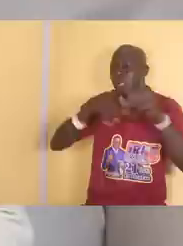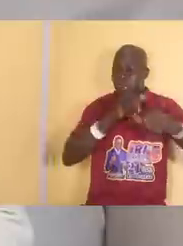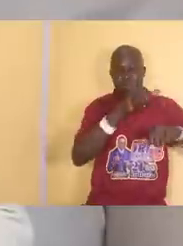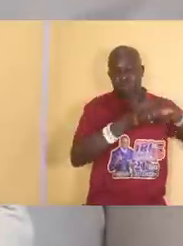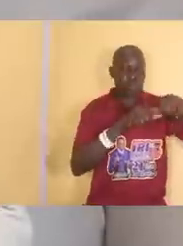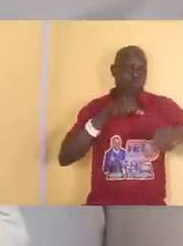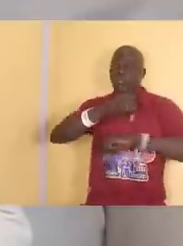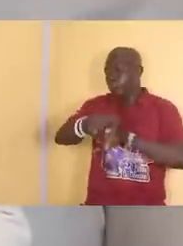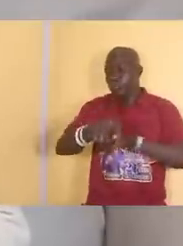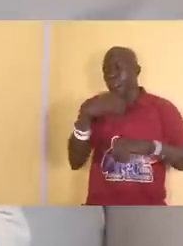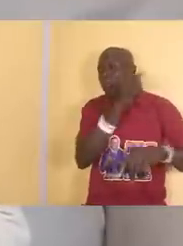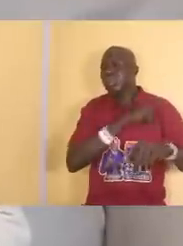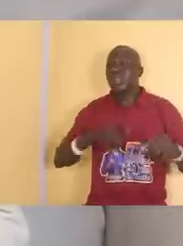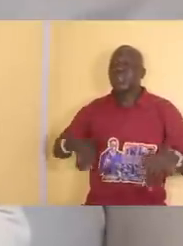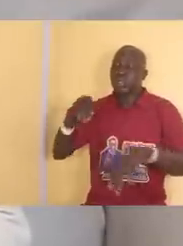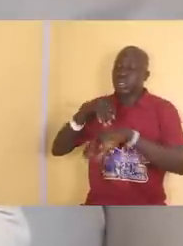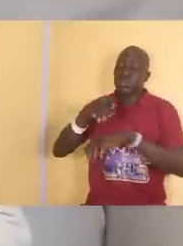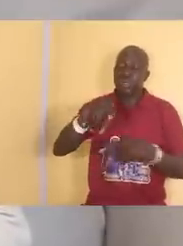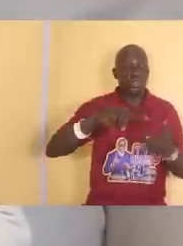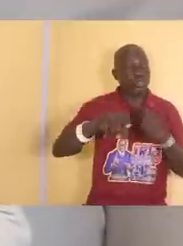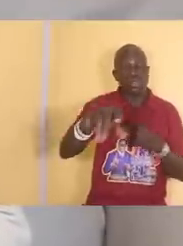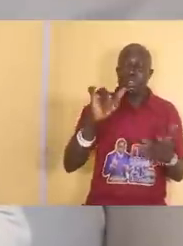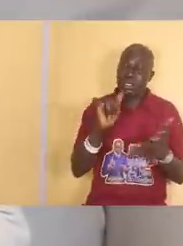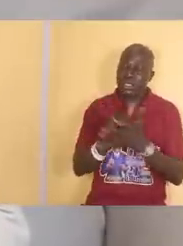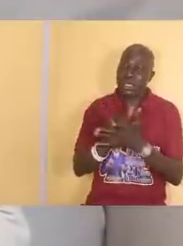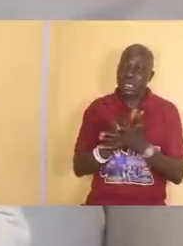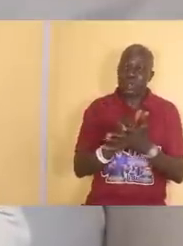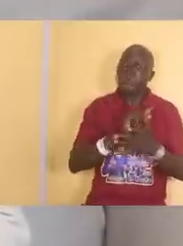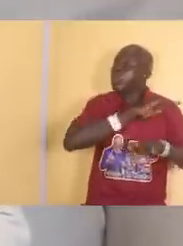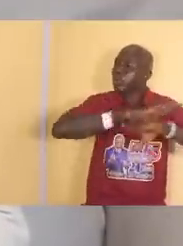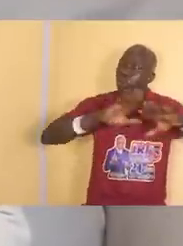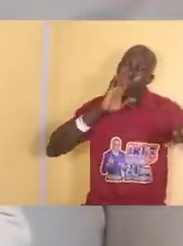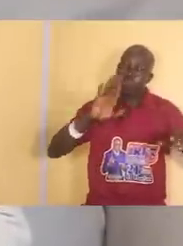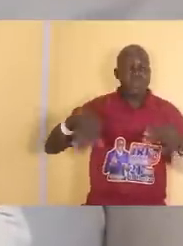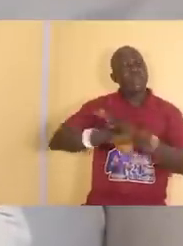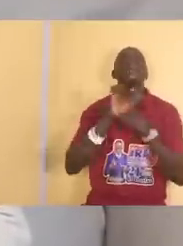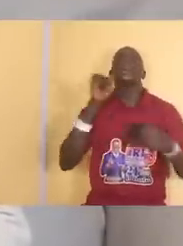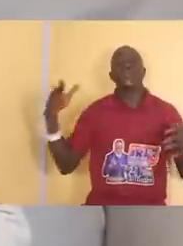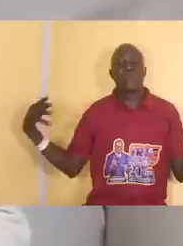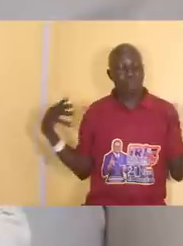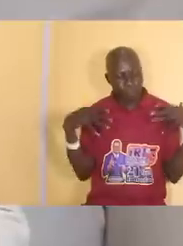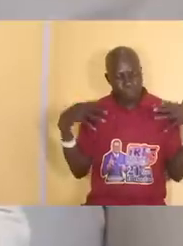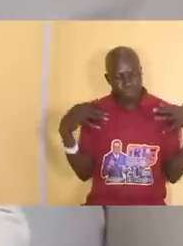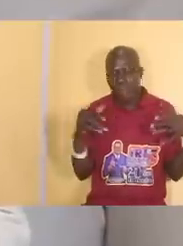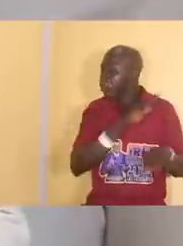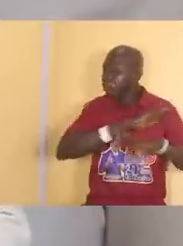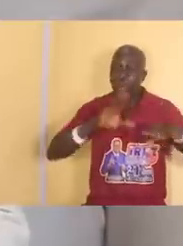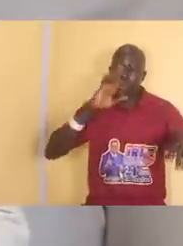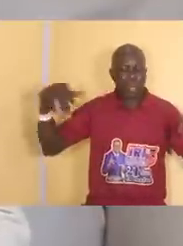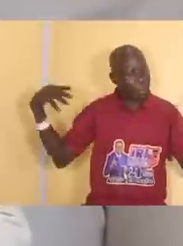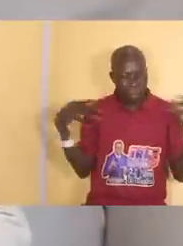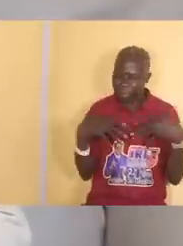your posture Oluwa mi si ope the last time it to you that ko ma de beru ma o you should not be afraid ma beru